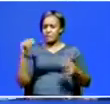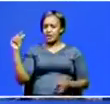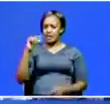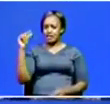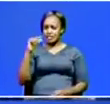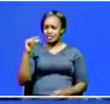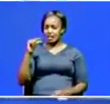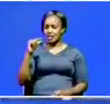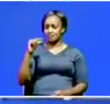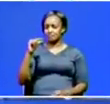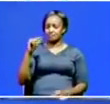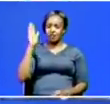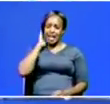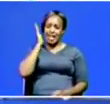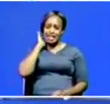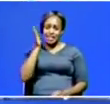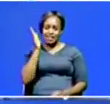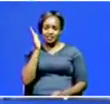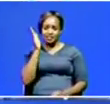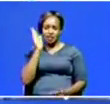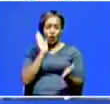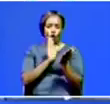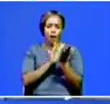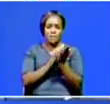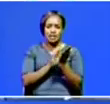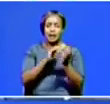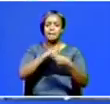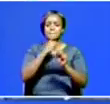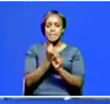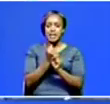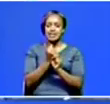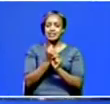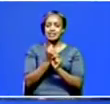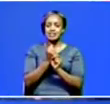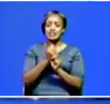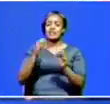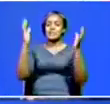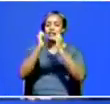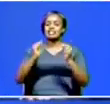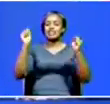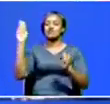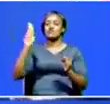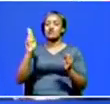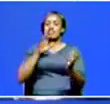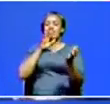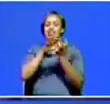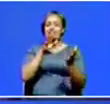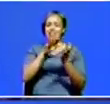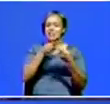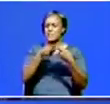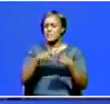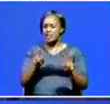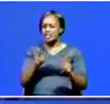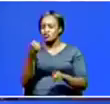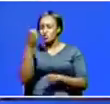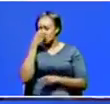Eden Duale, a comment that left the president in stitches. But for his deputy, clearly there was